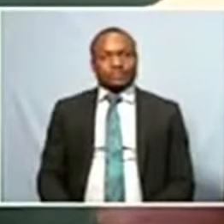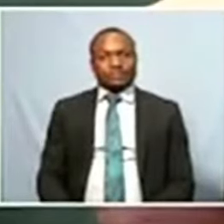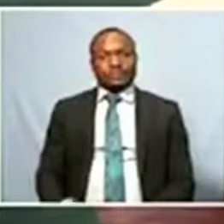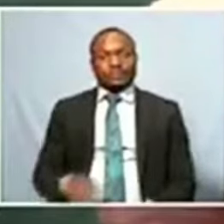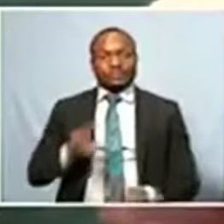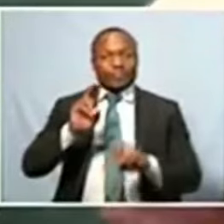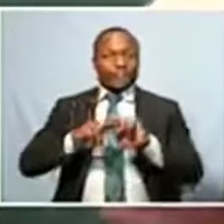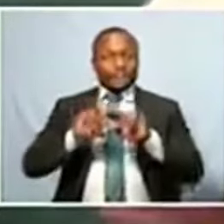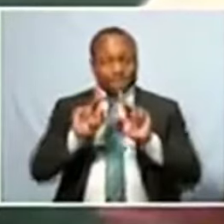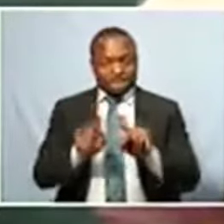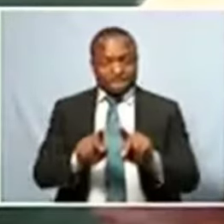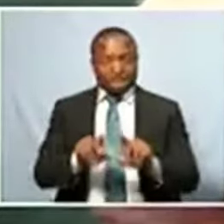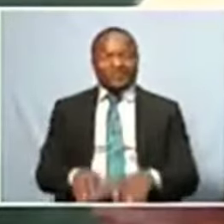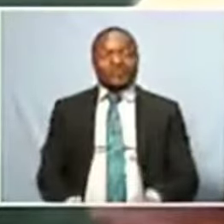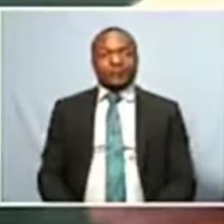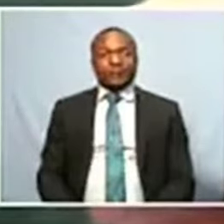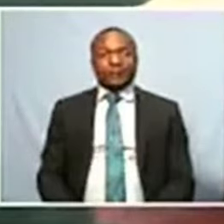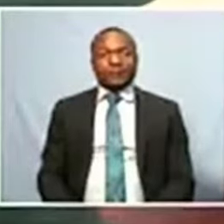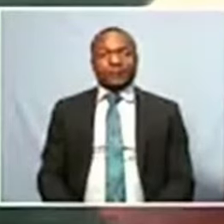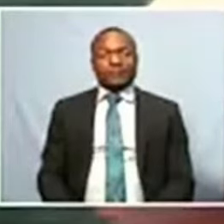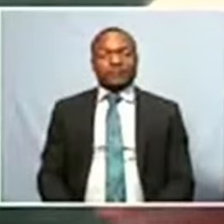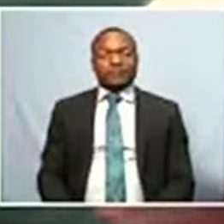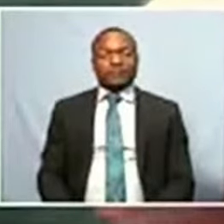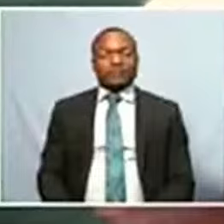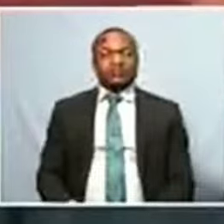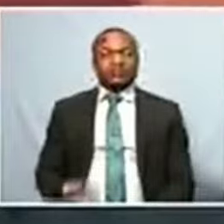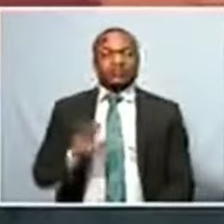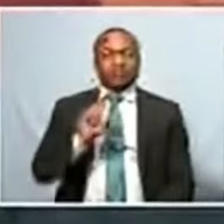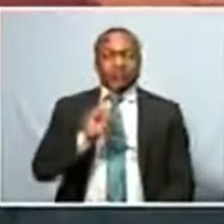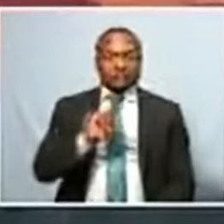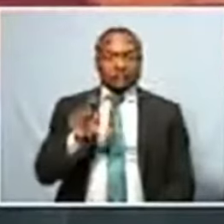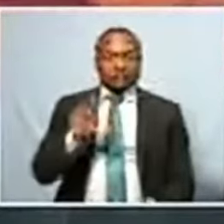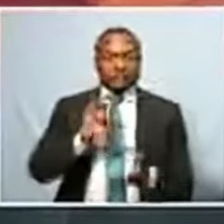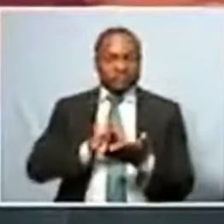Mr. Chairperson, I beg to move that